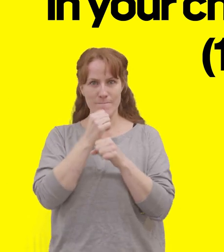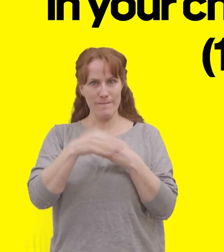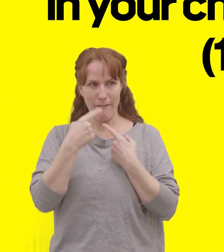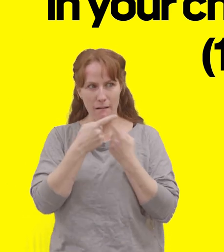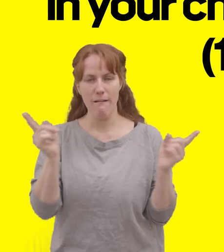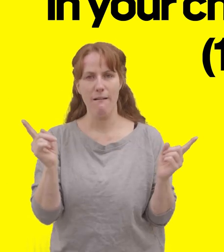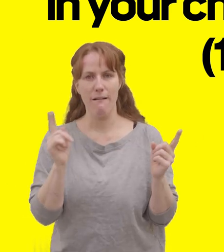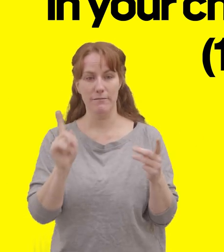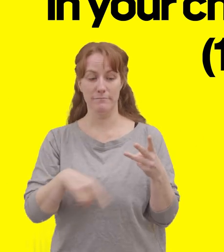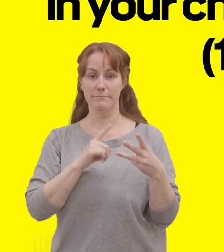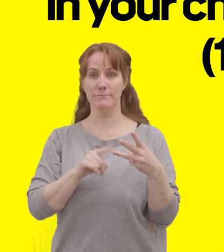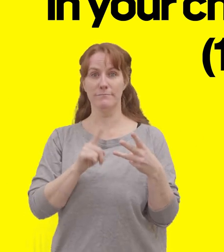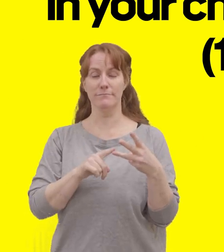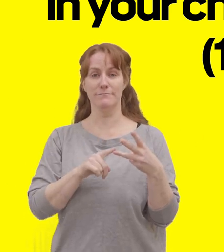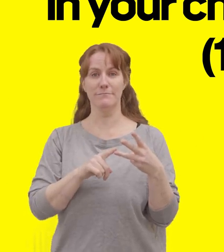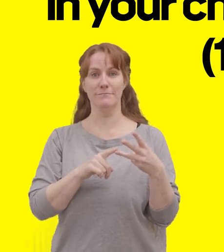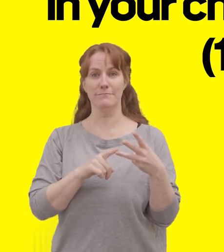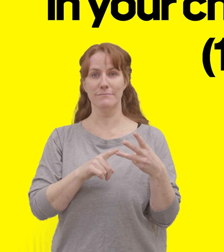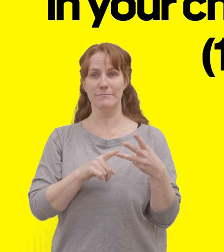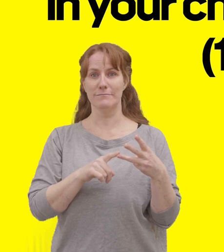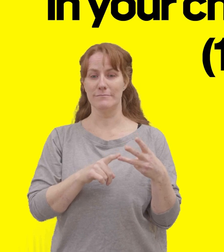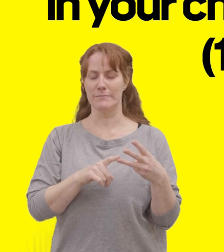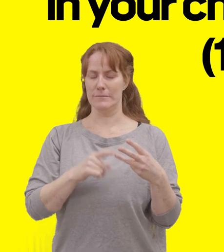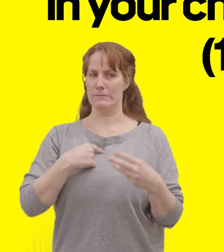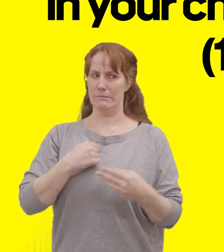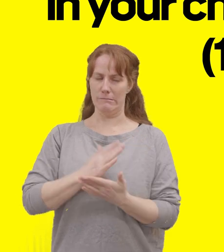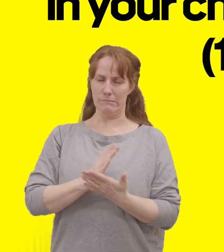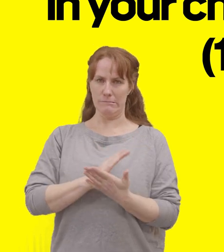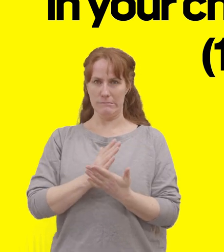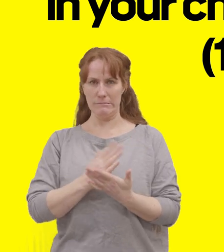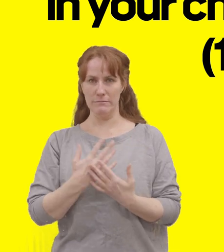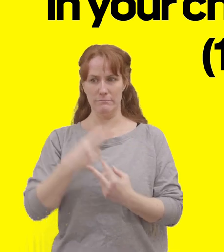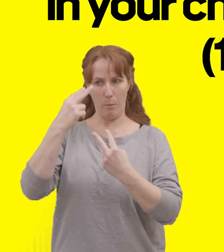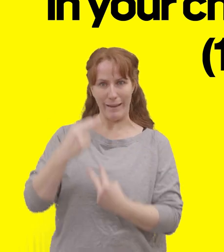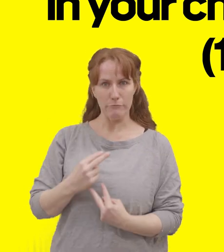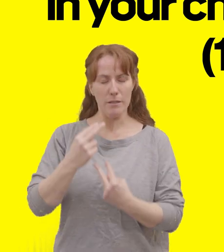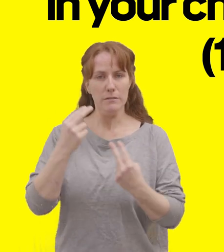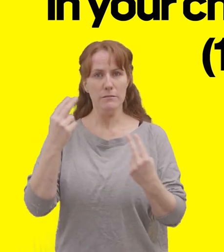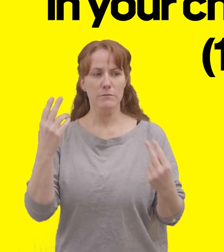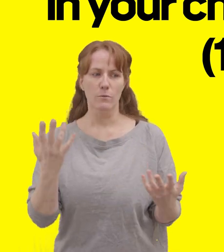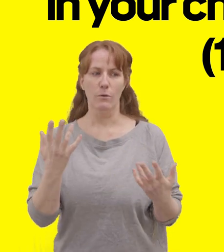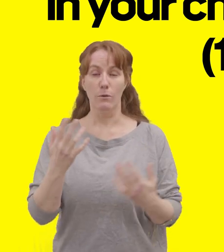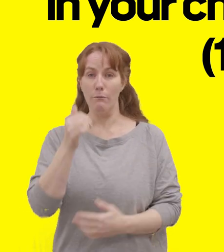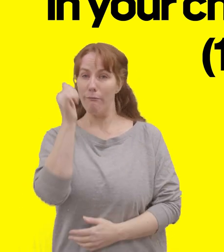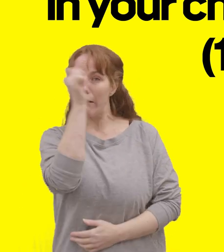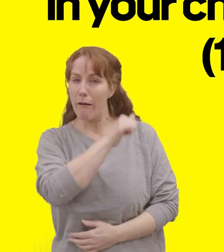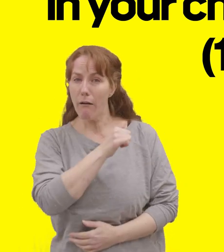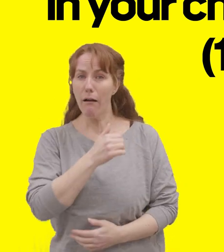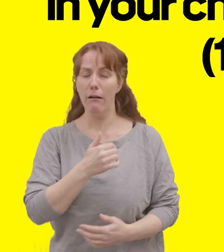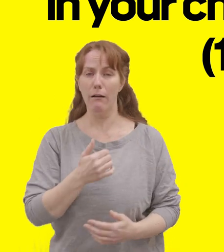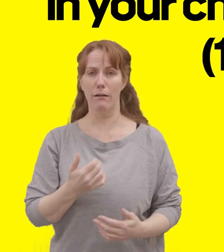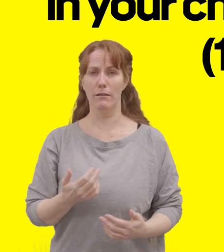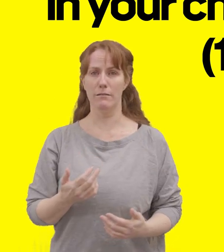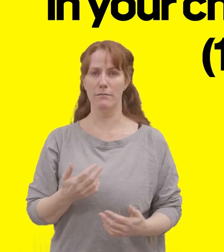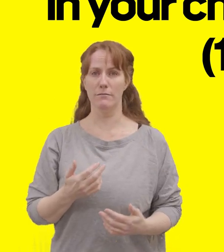shared? 3, what are some of their insecurities? Is it their appearance? Is it how clever they